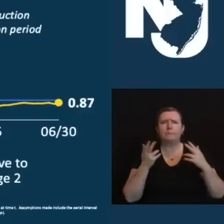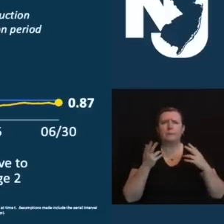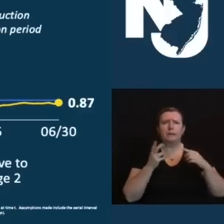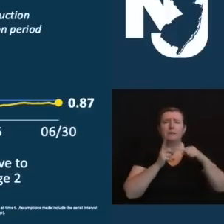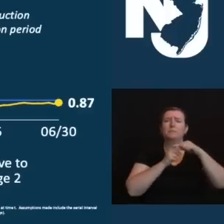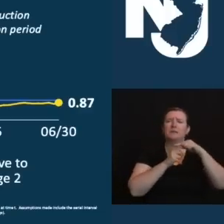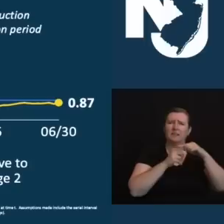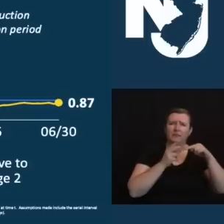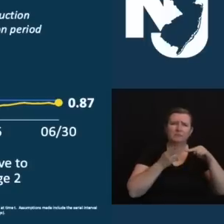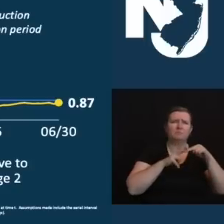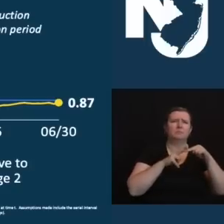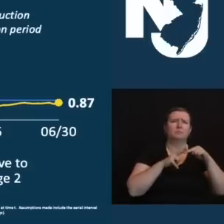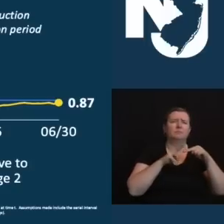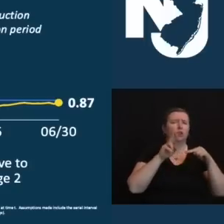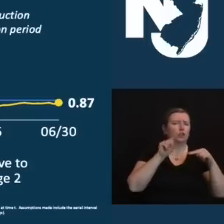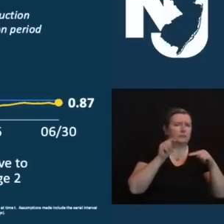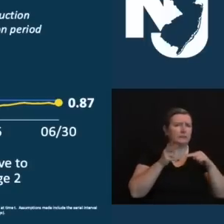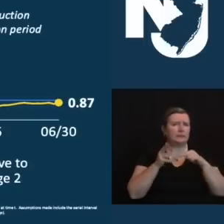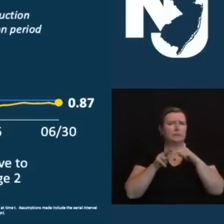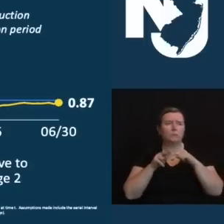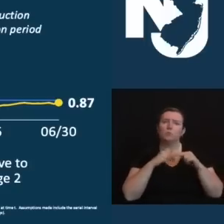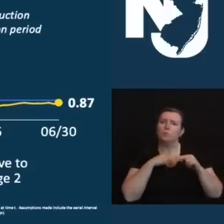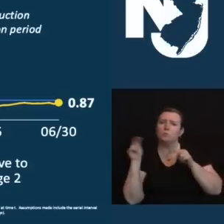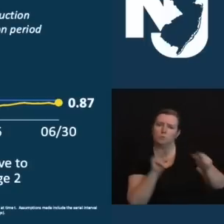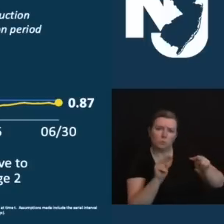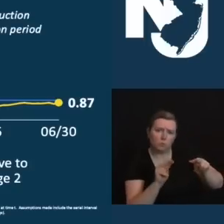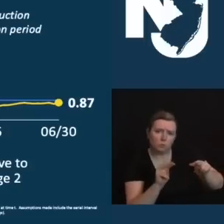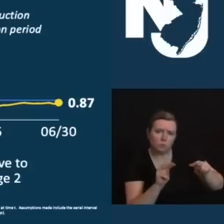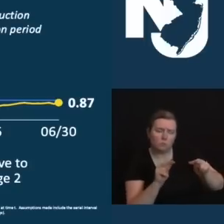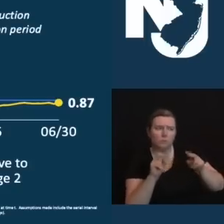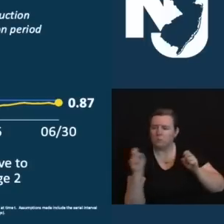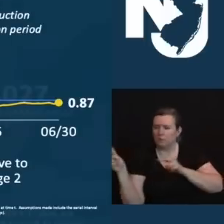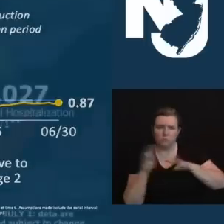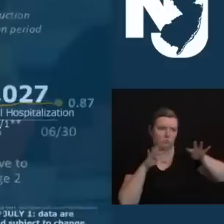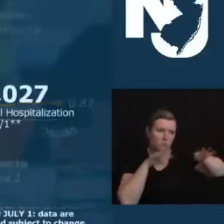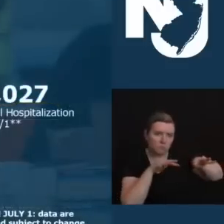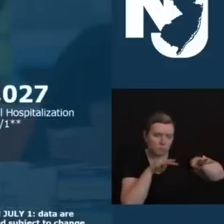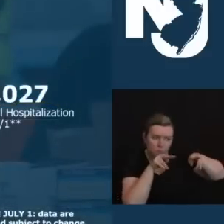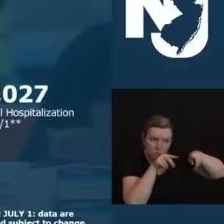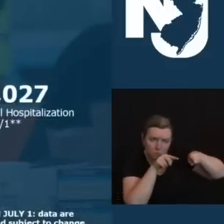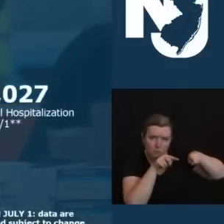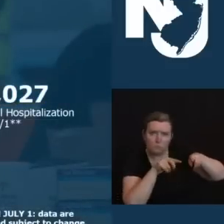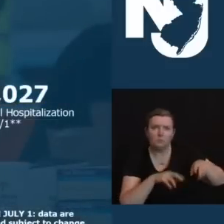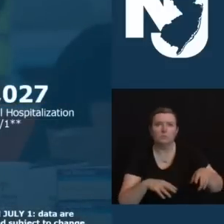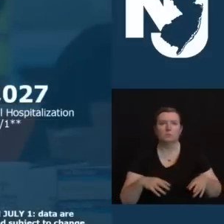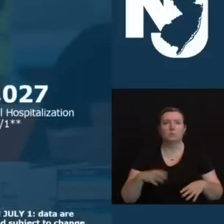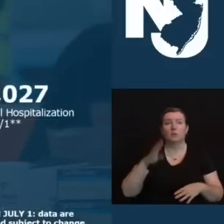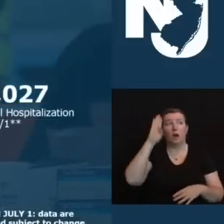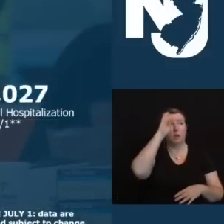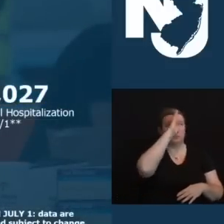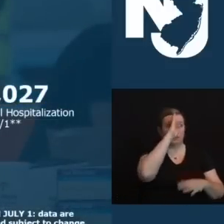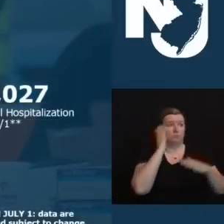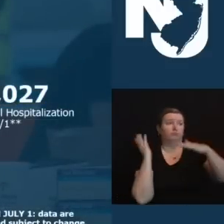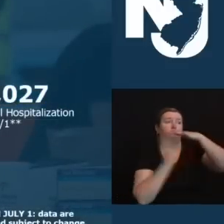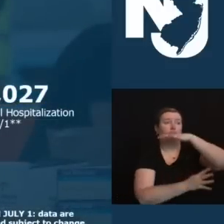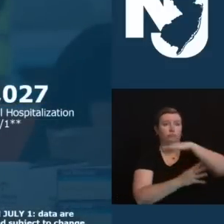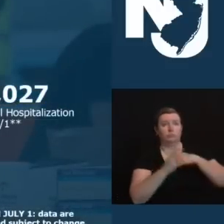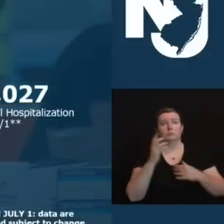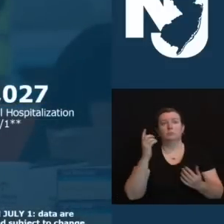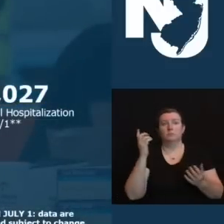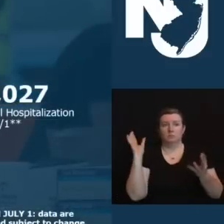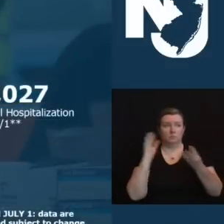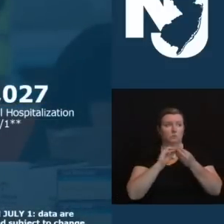transmission is up slightly, and that's something that we're going to keep a close eye on. Looking to our hospitals, the total number of residents hospitalized